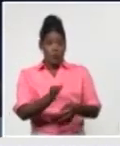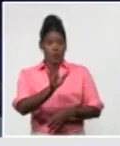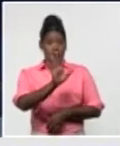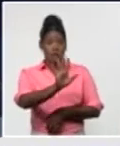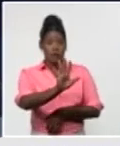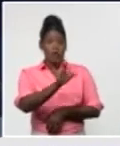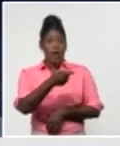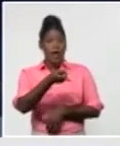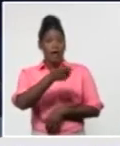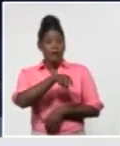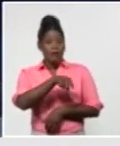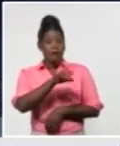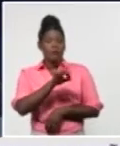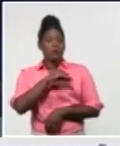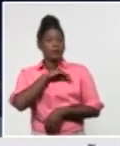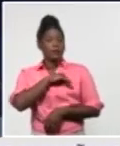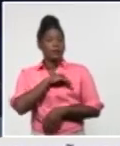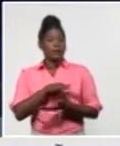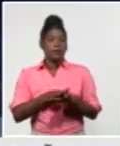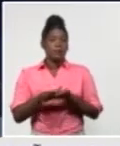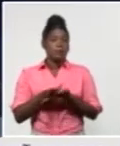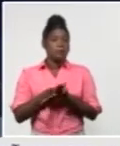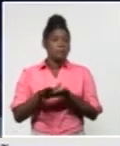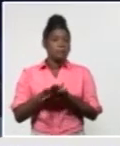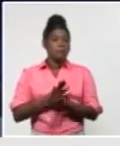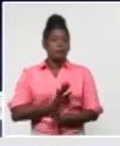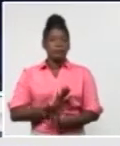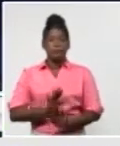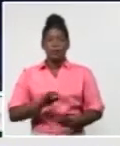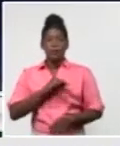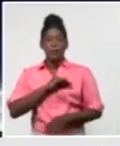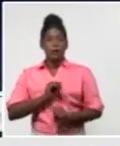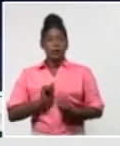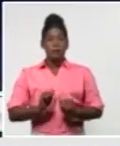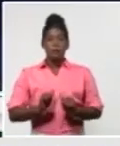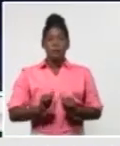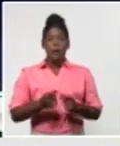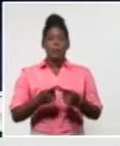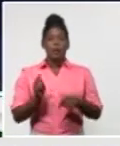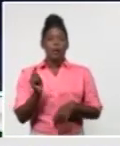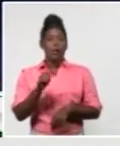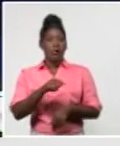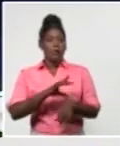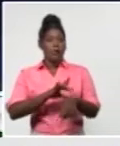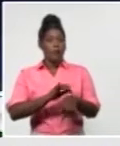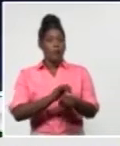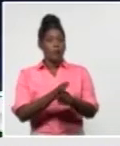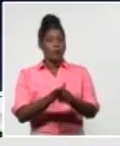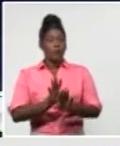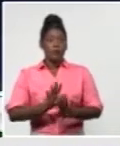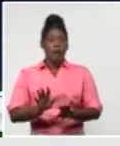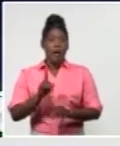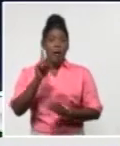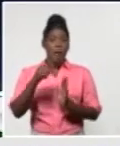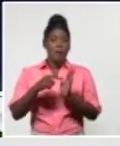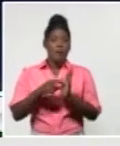the cases yesterday was asymptomatic at the moment of the diagnosis for a cumulative of